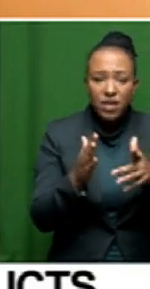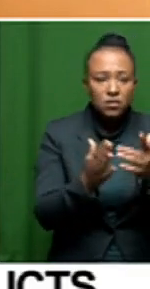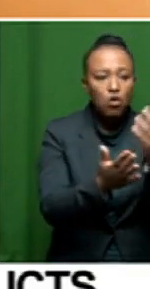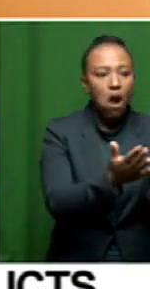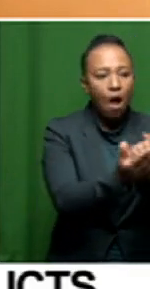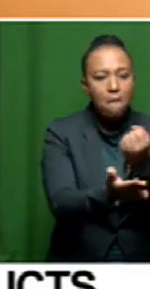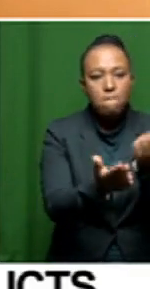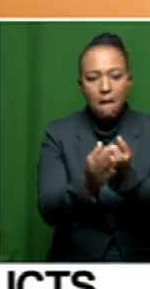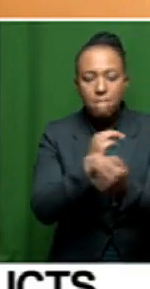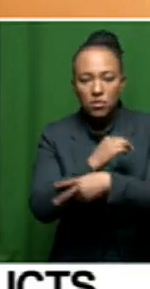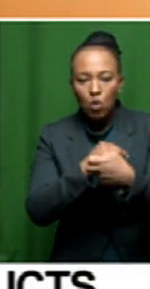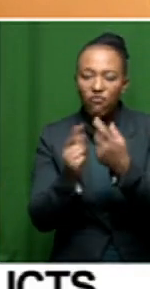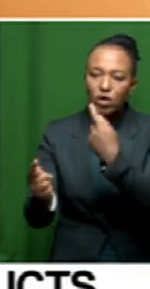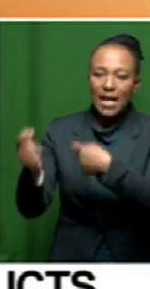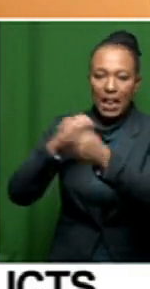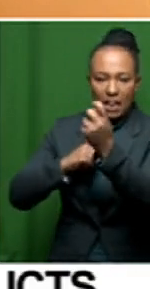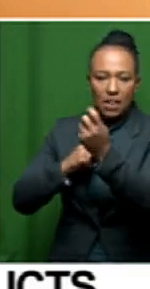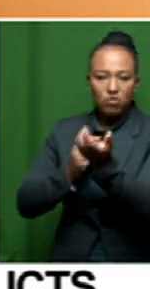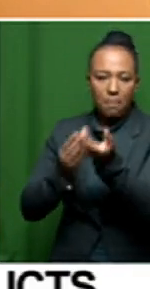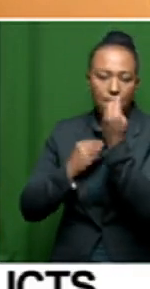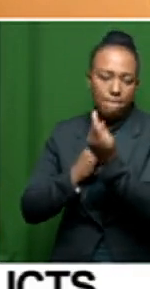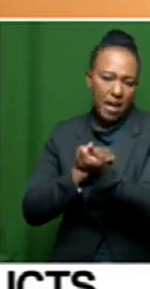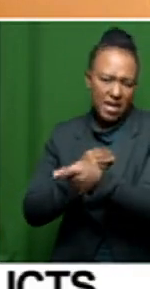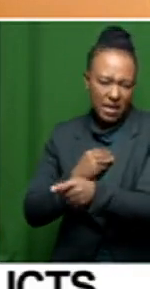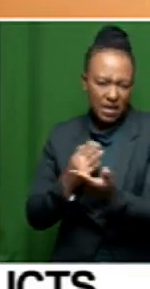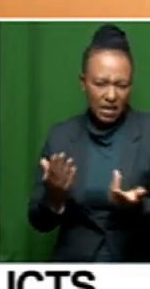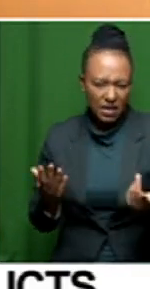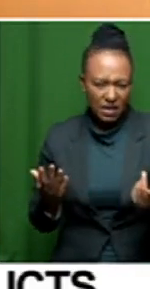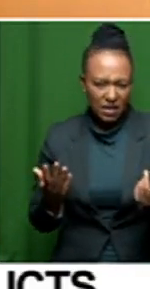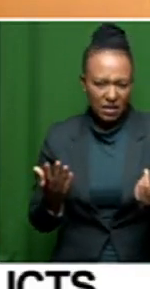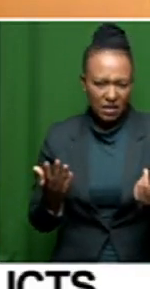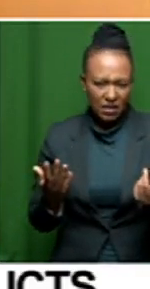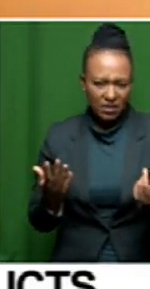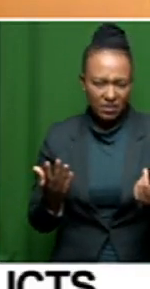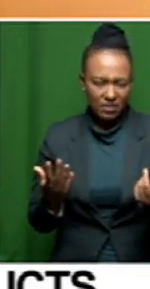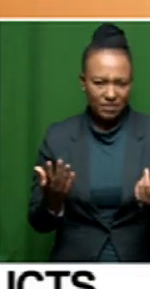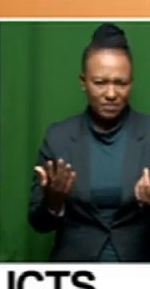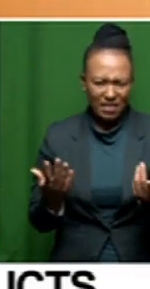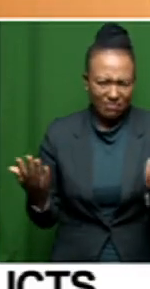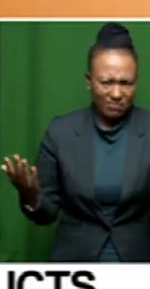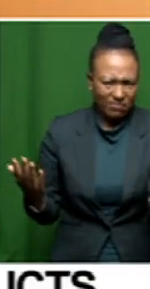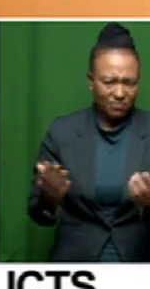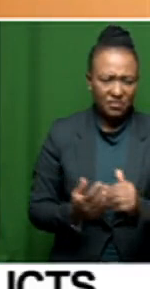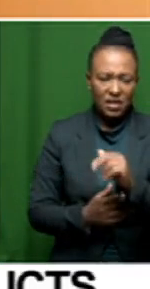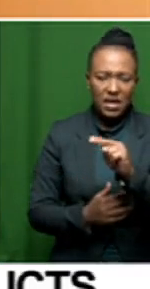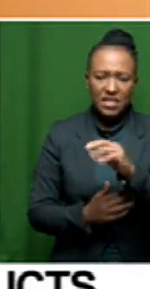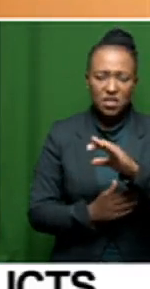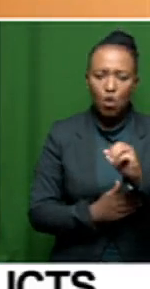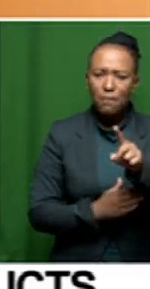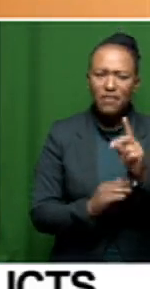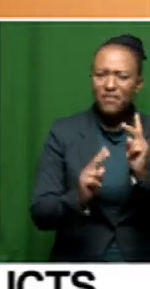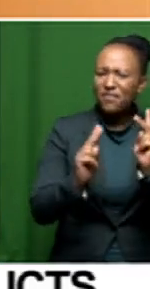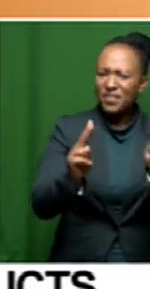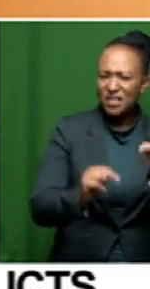scrap. So I'm just curious as to what exactly then was the purpose of the NCOP delegation's oversight